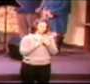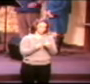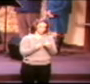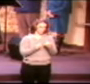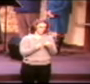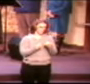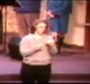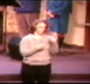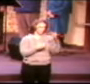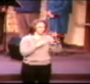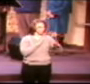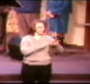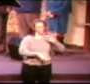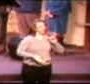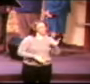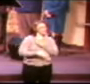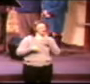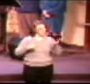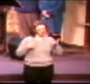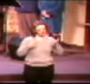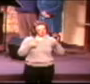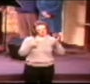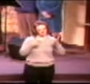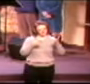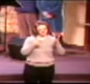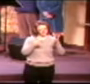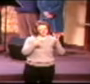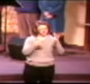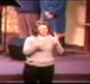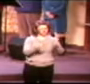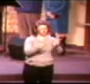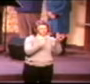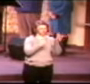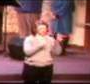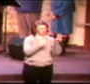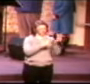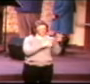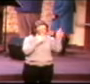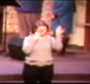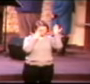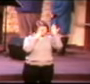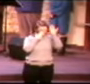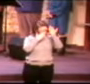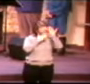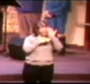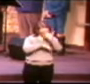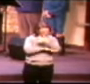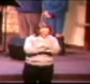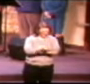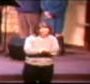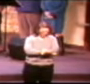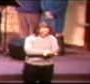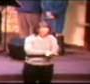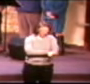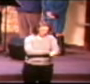light to find our way in the darkest